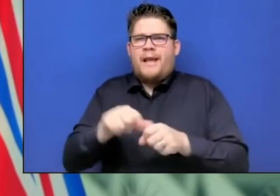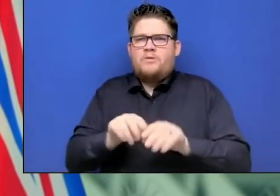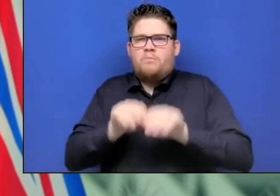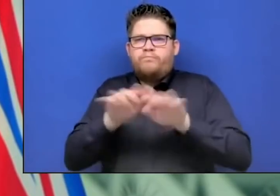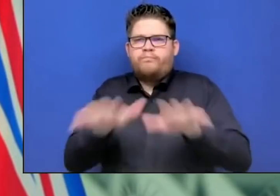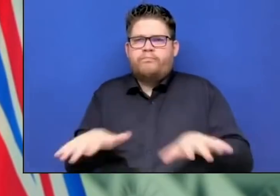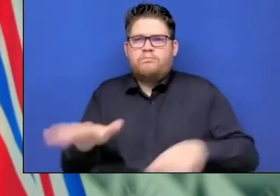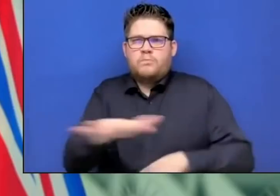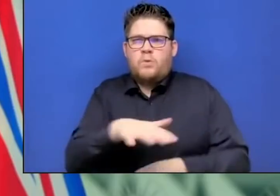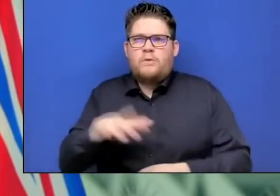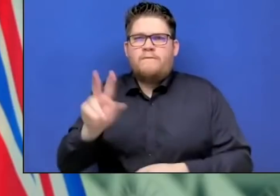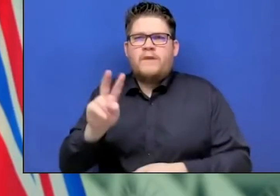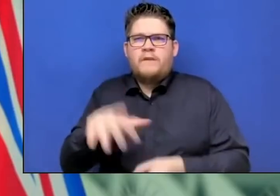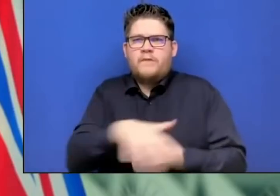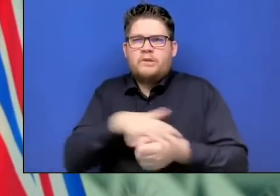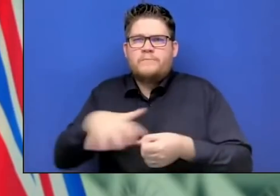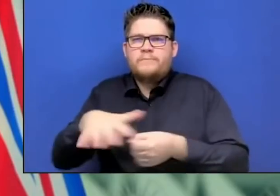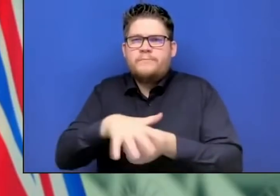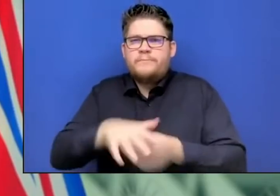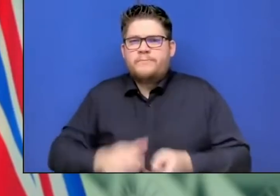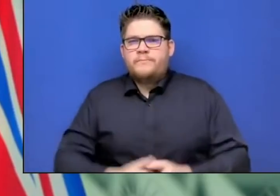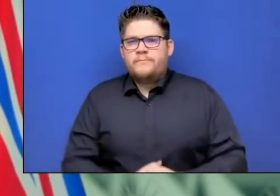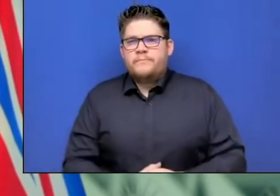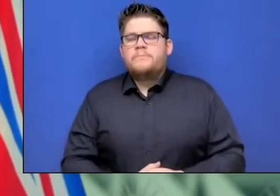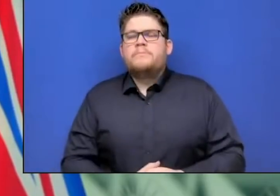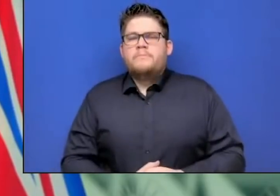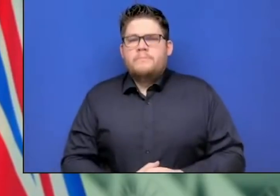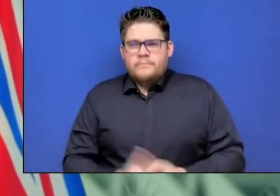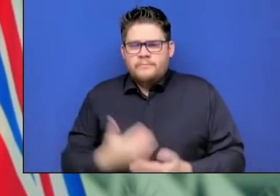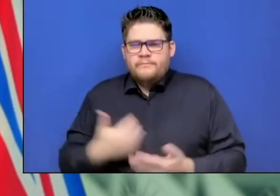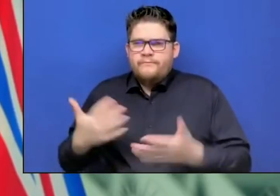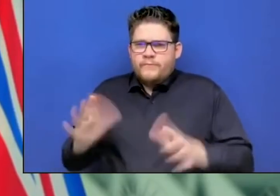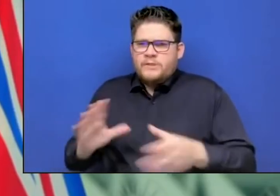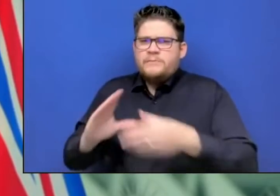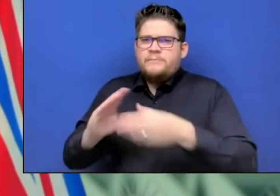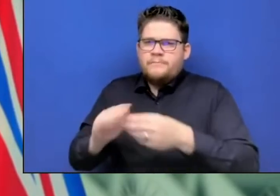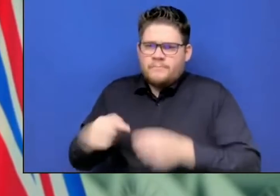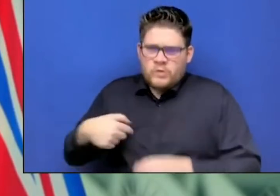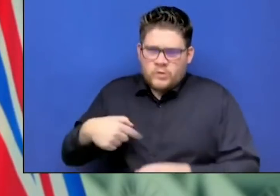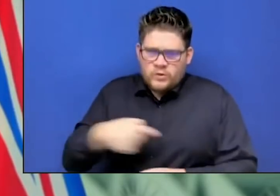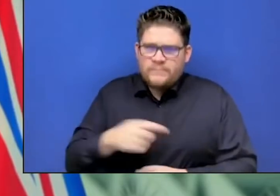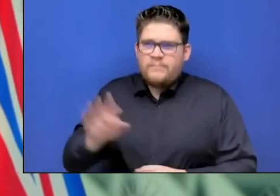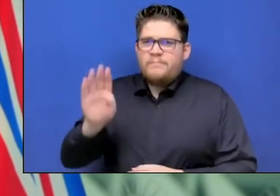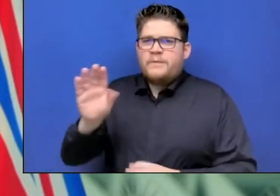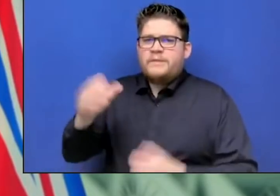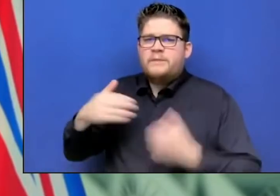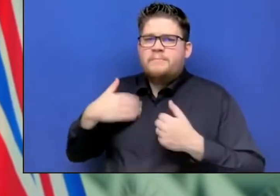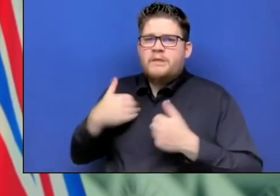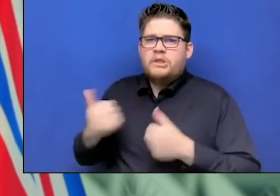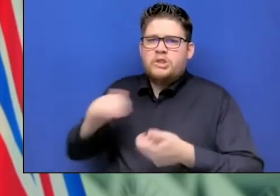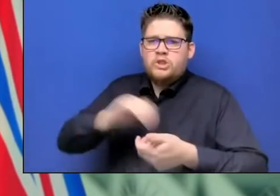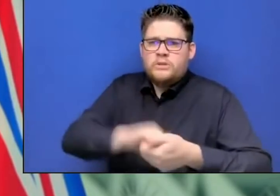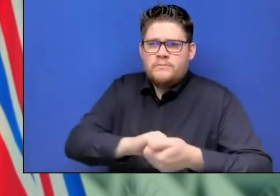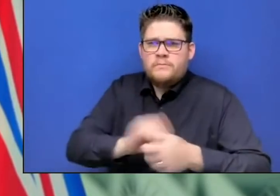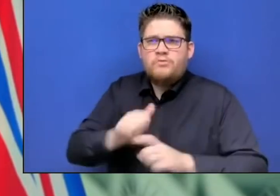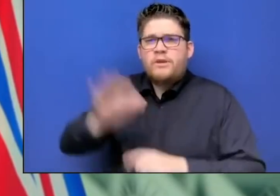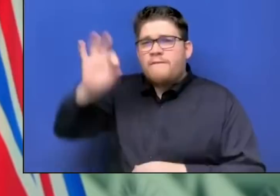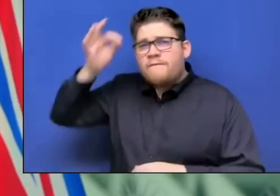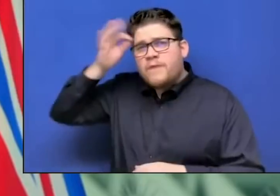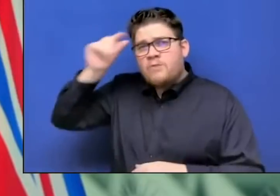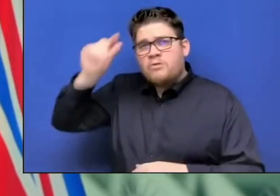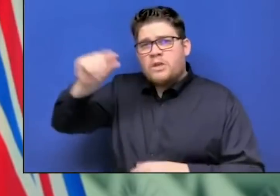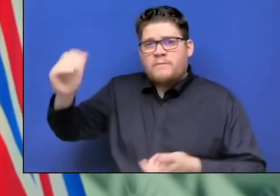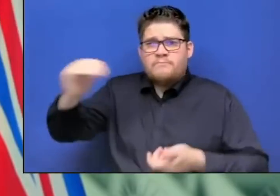I said earlier, ministry staff have worked closely with our federal partners, as well as industry, to ensure a steady supply of